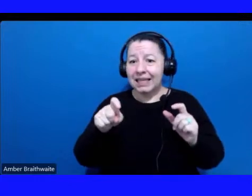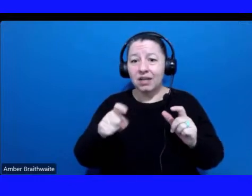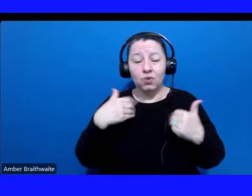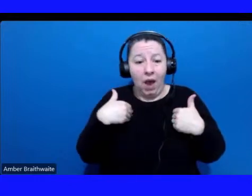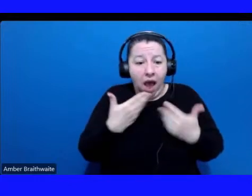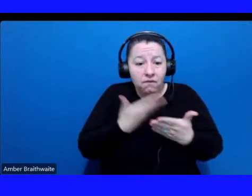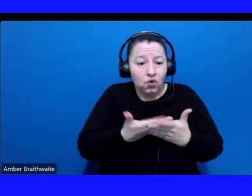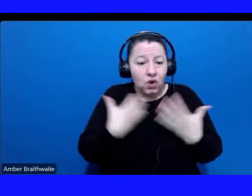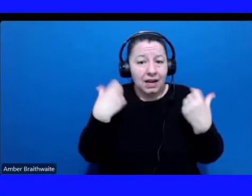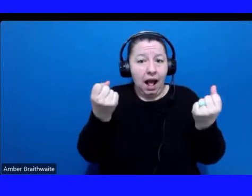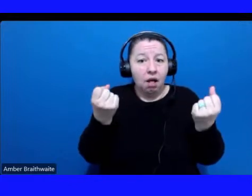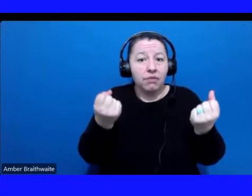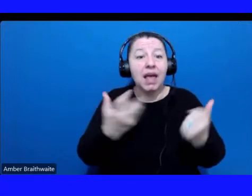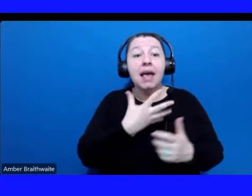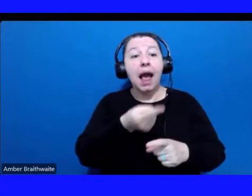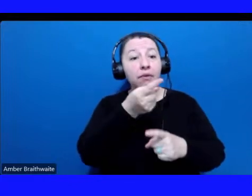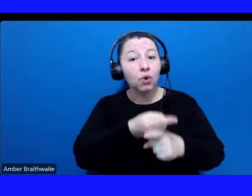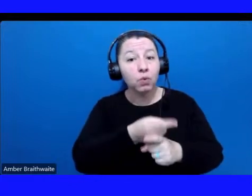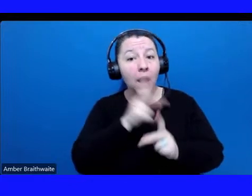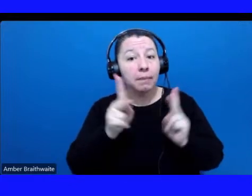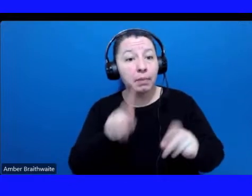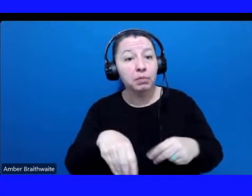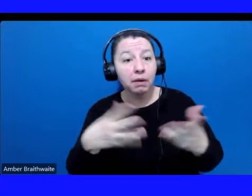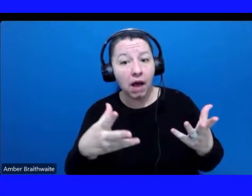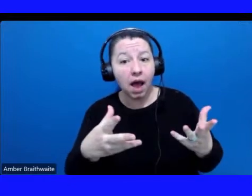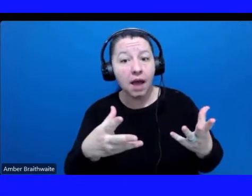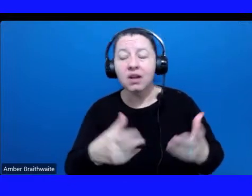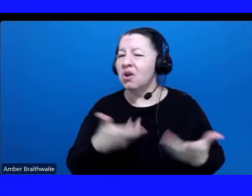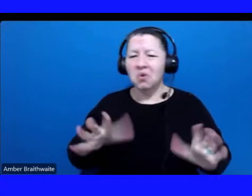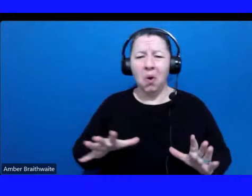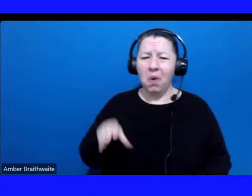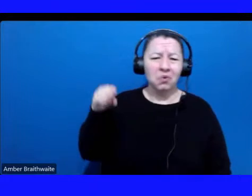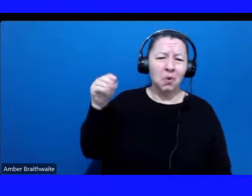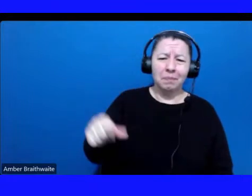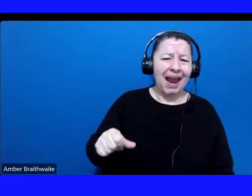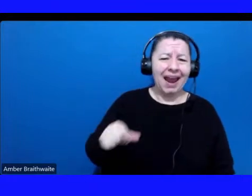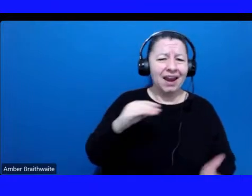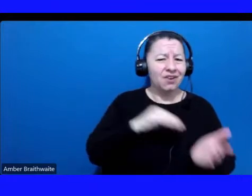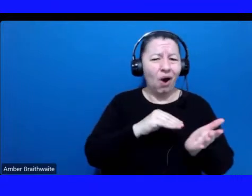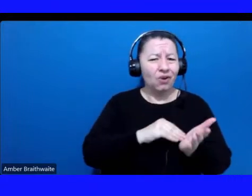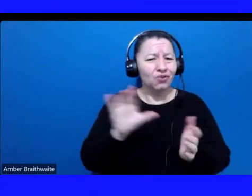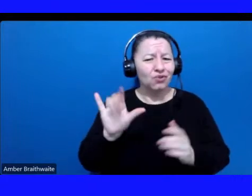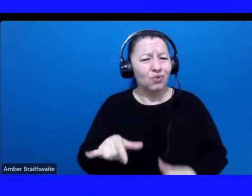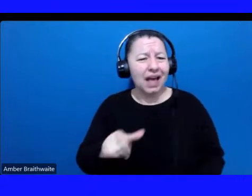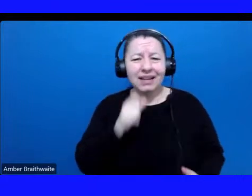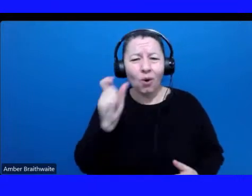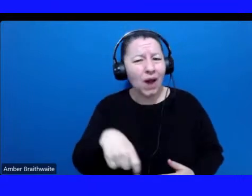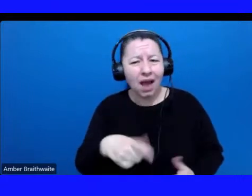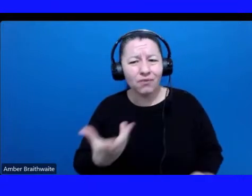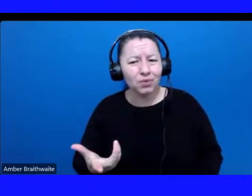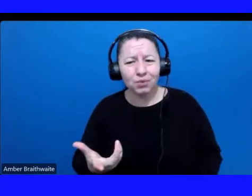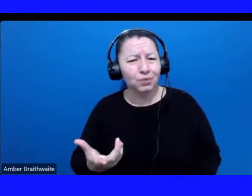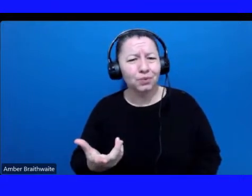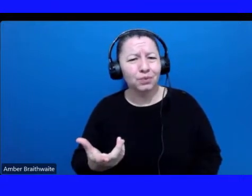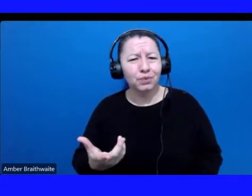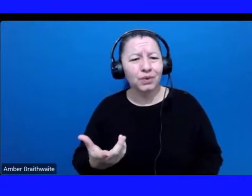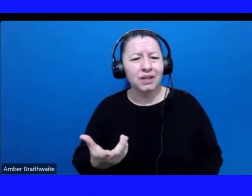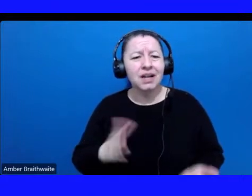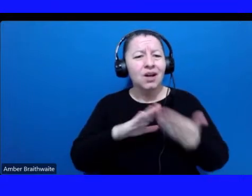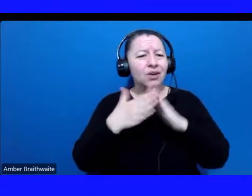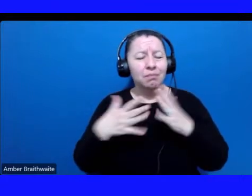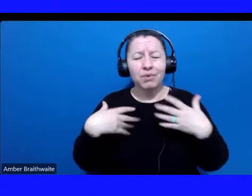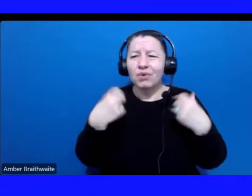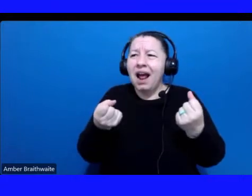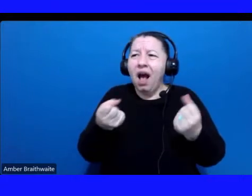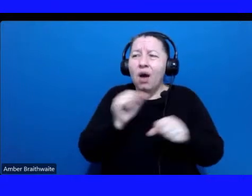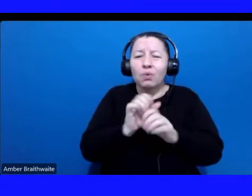you to them. I just have a quick comment and a question. About what percentage of our